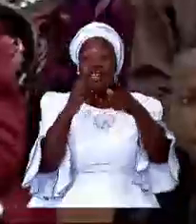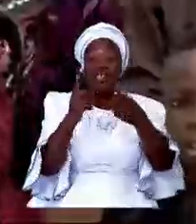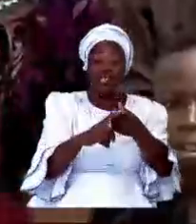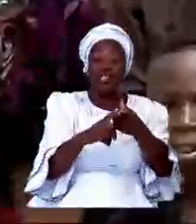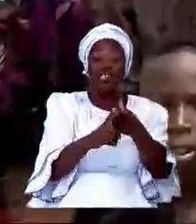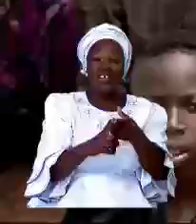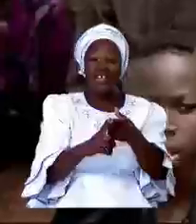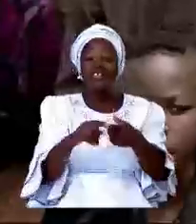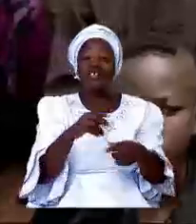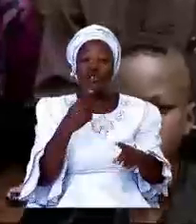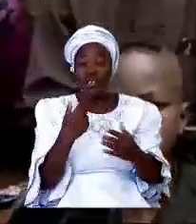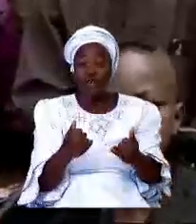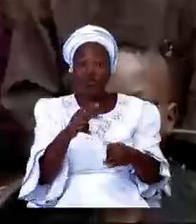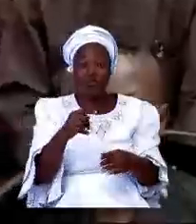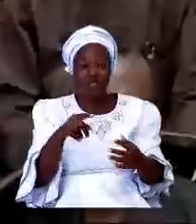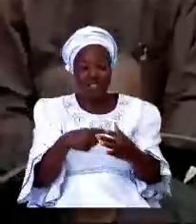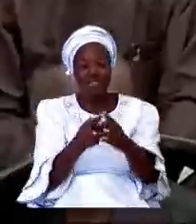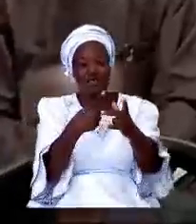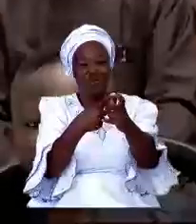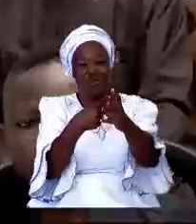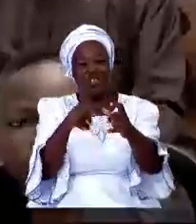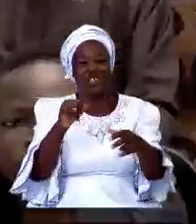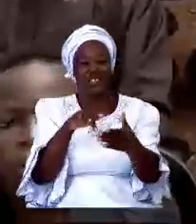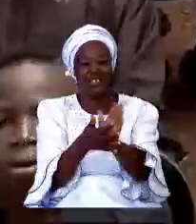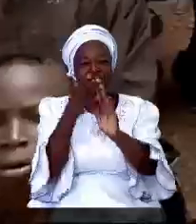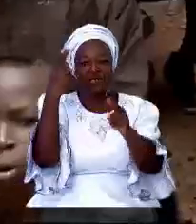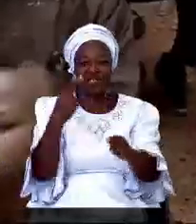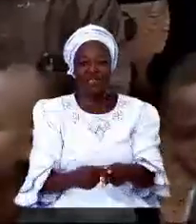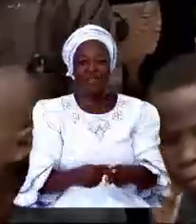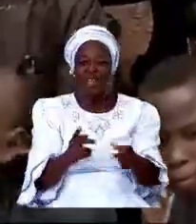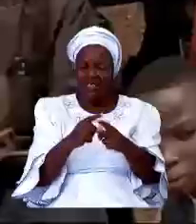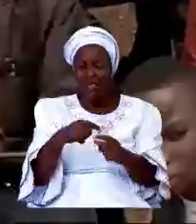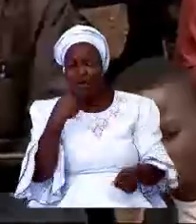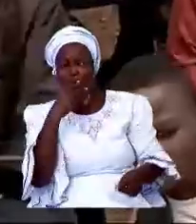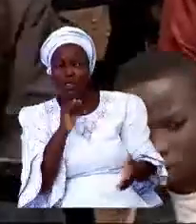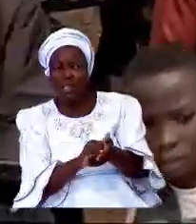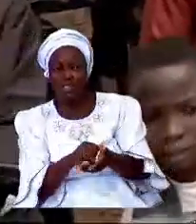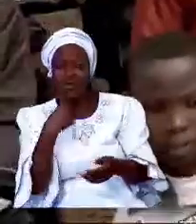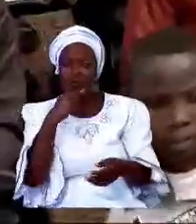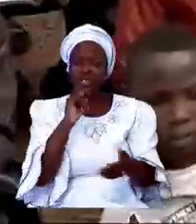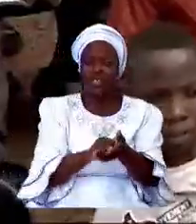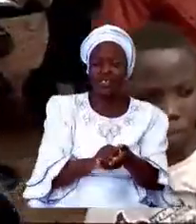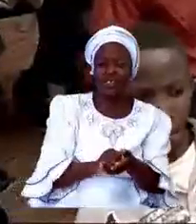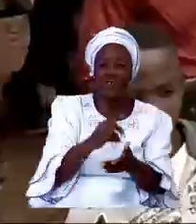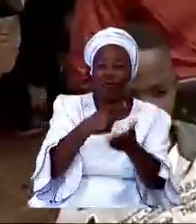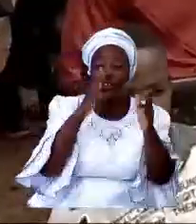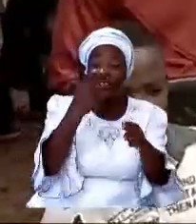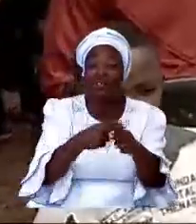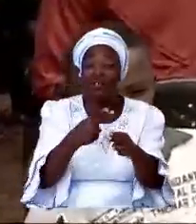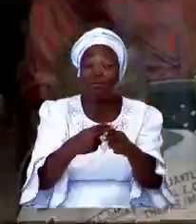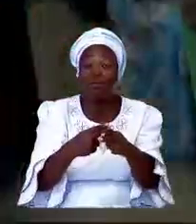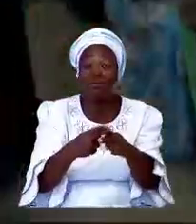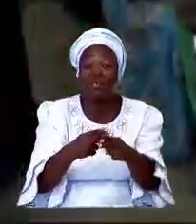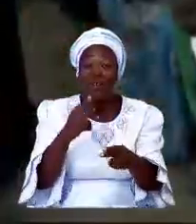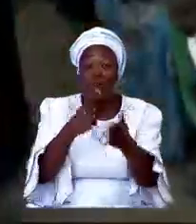ahead of those hurdles, and then when you land, you start running. And they say, who